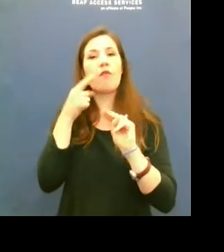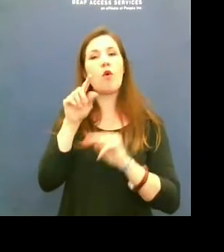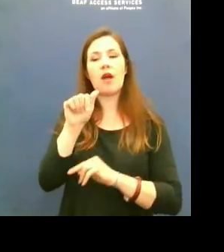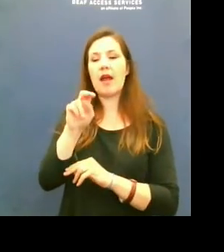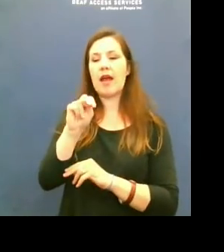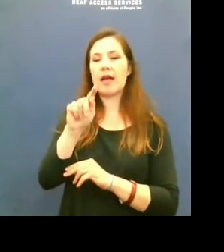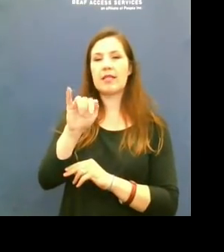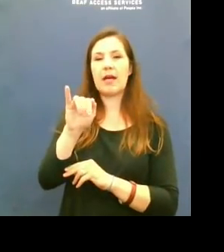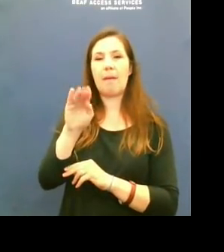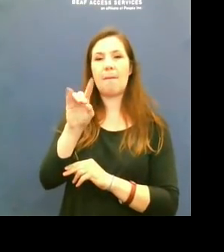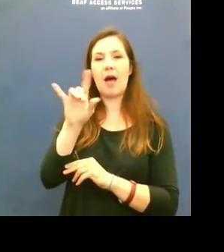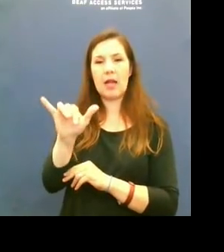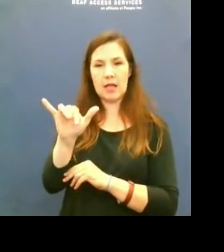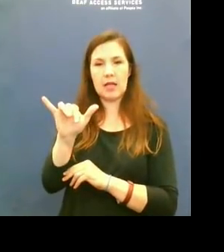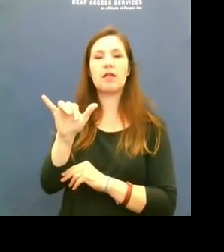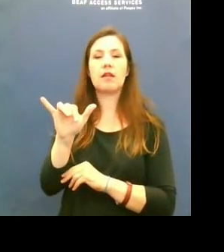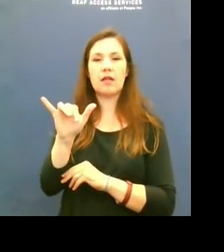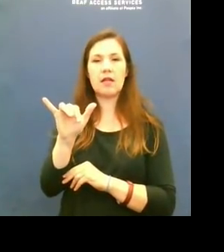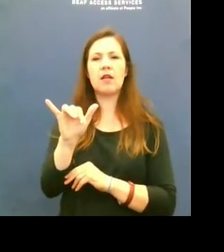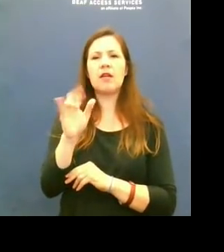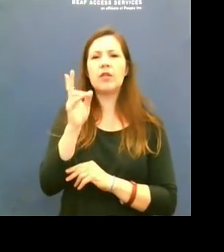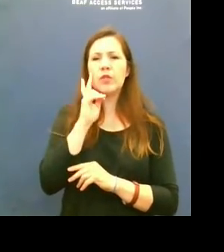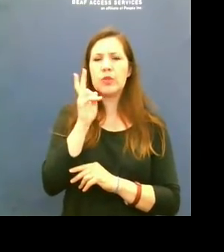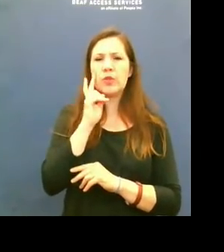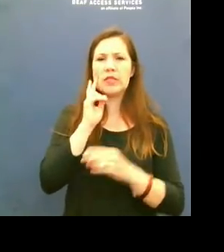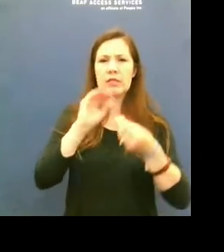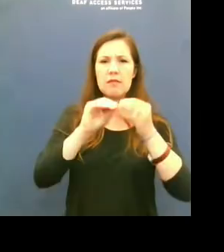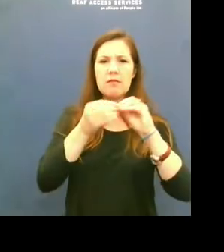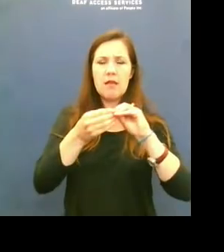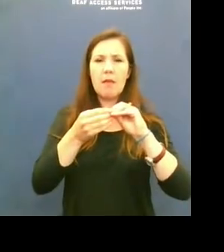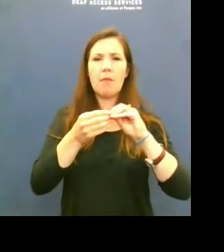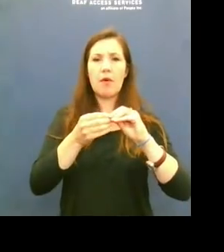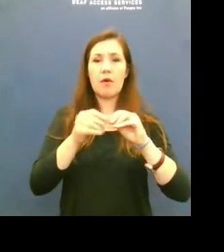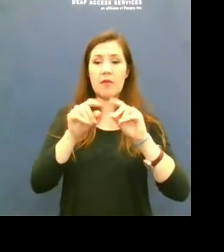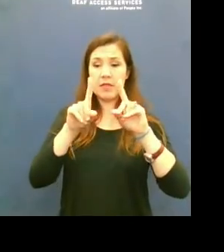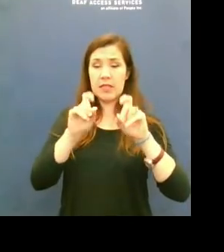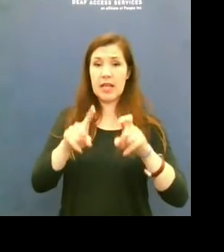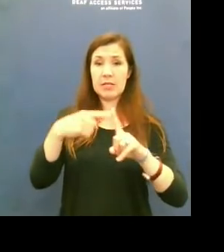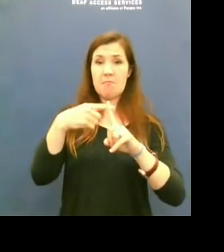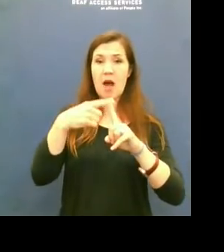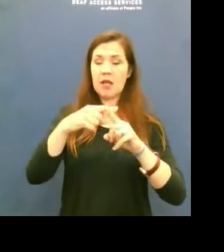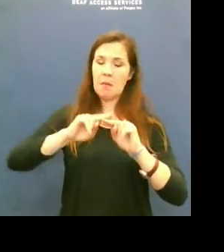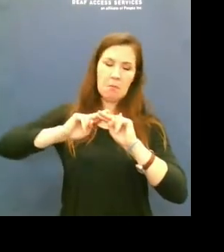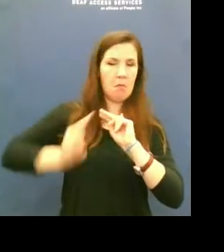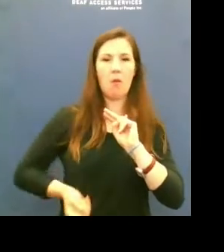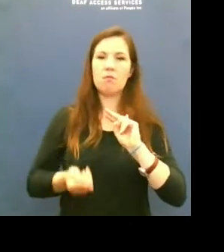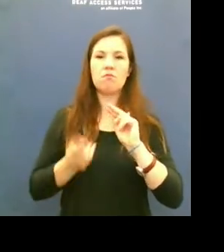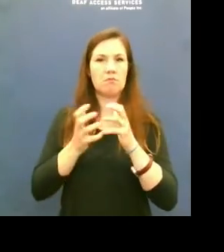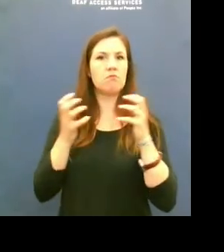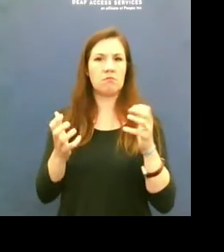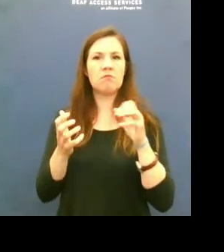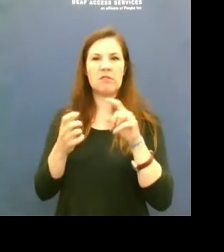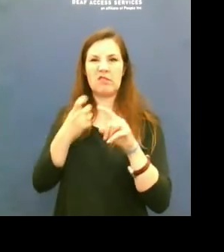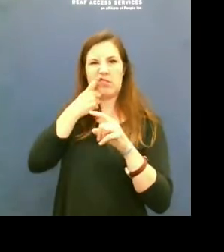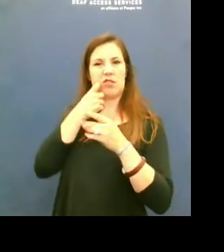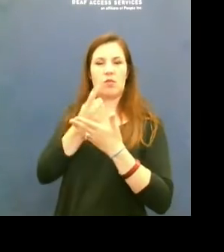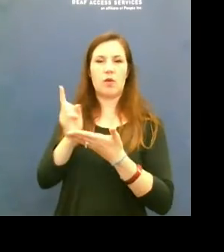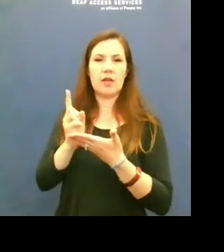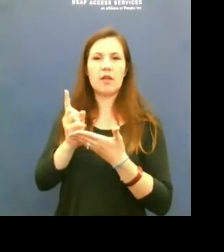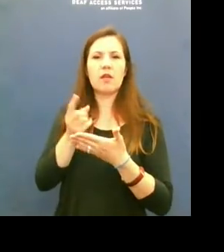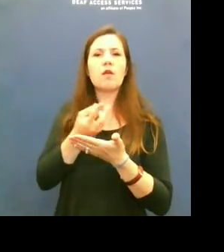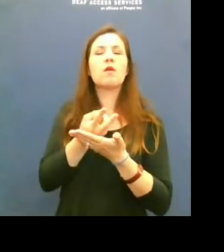antibody. And as you can see, we had a big drop in the number of people who tested positive by antibodies in the last week. The